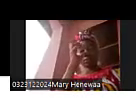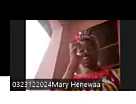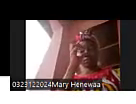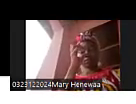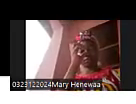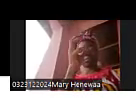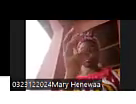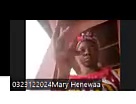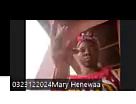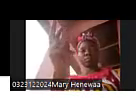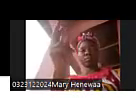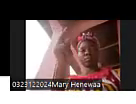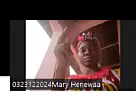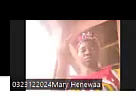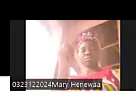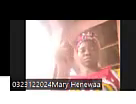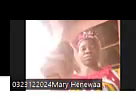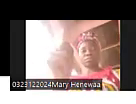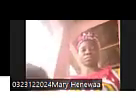N